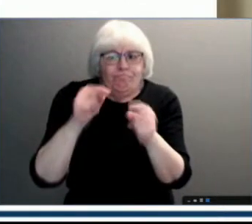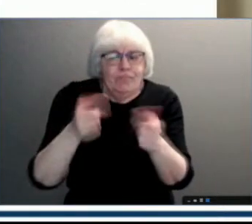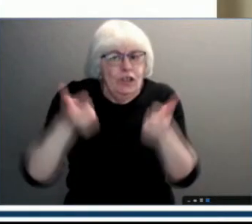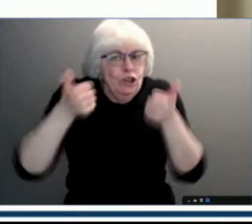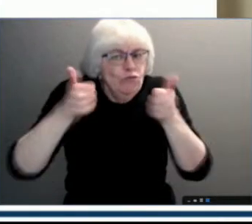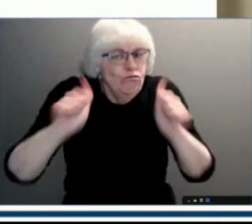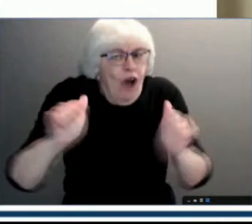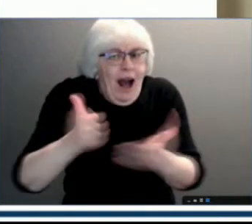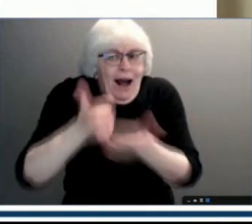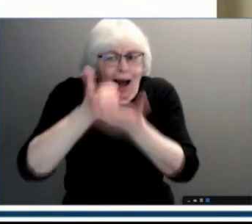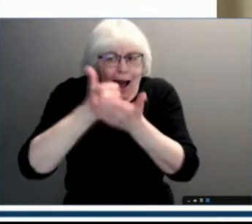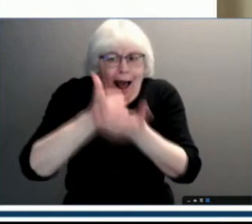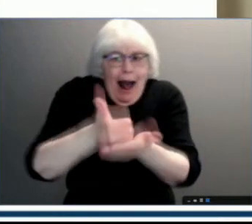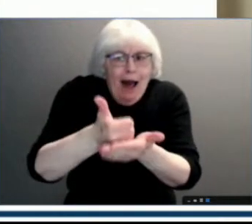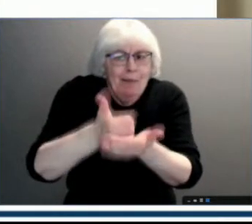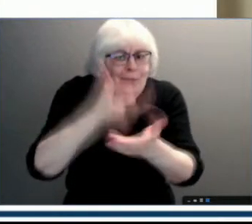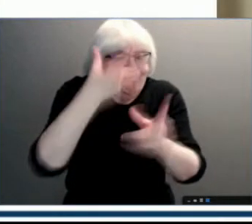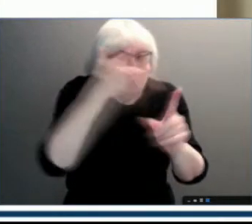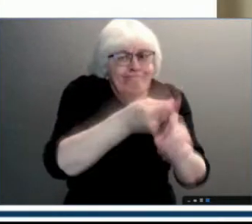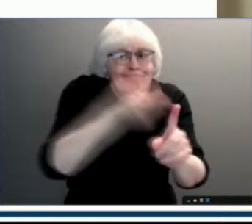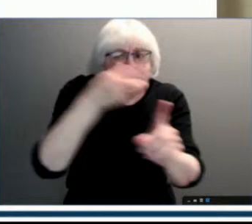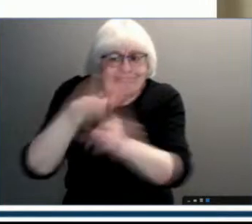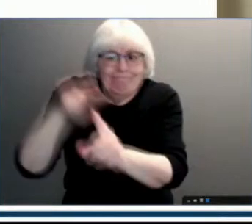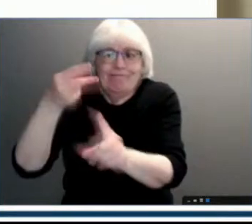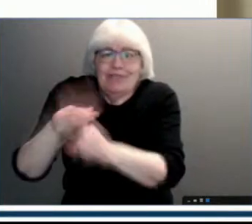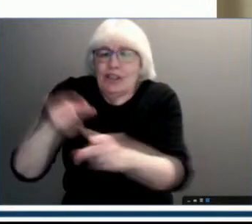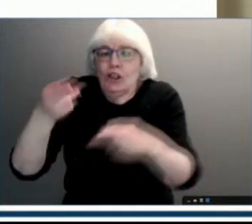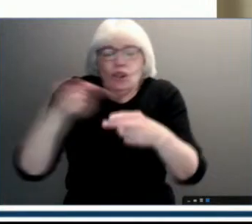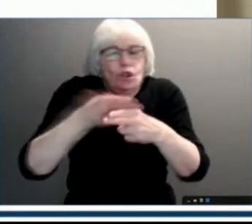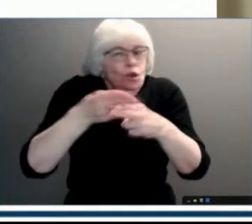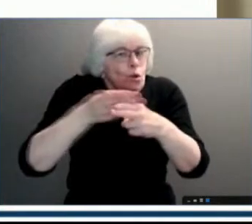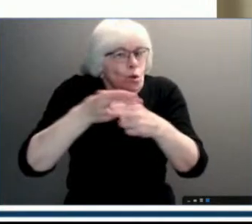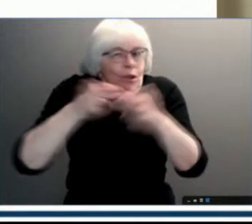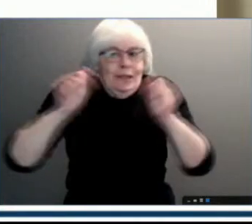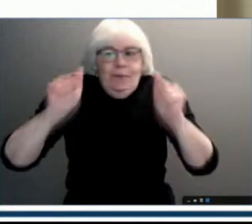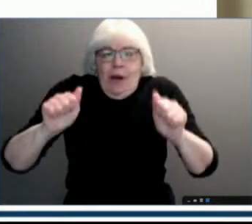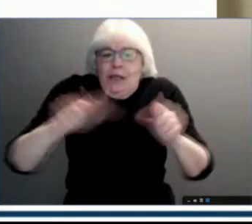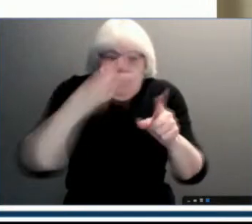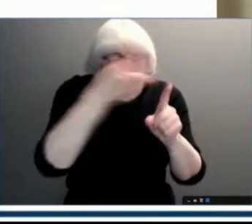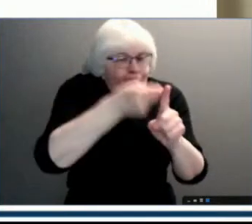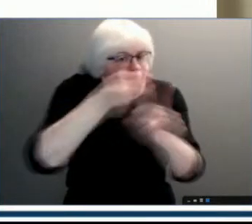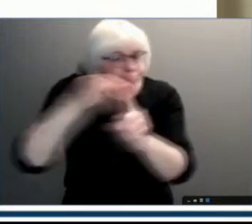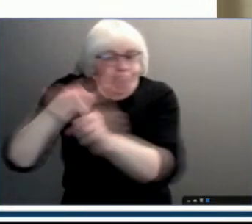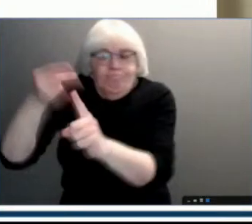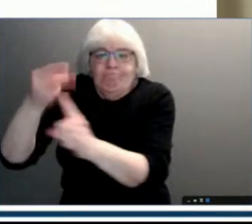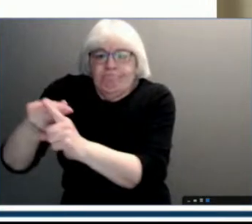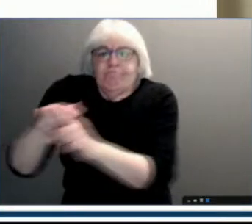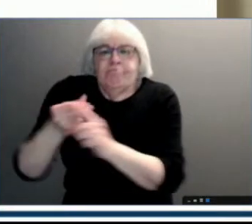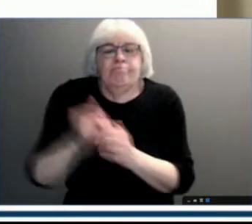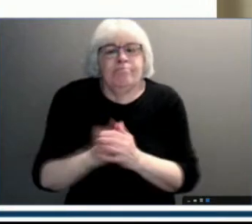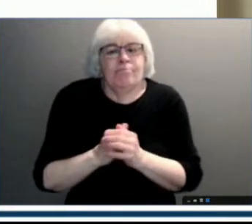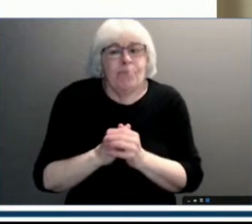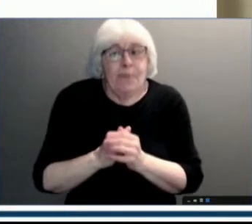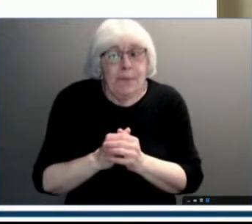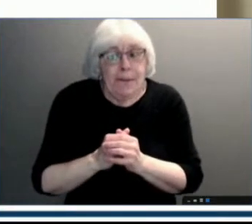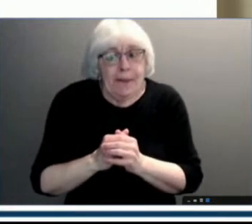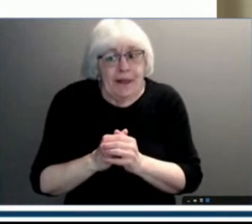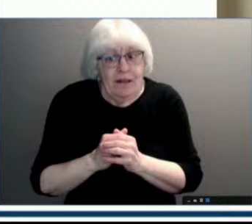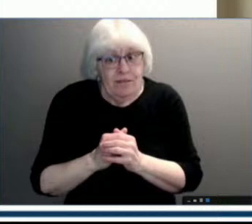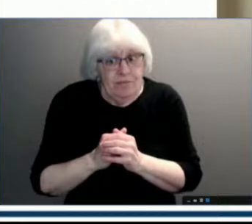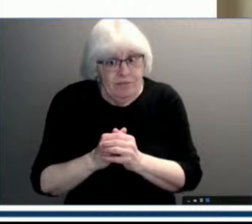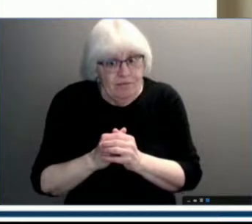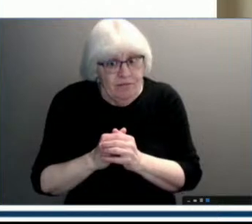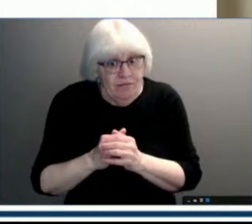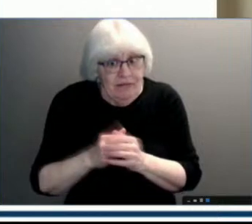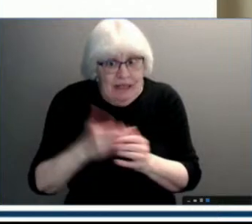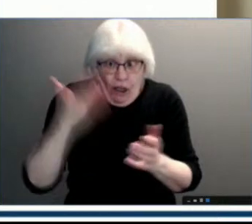possible in arms as soon as possible. So here's where we are. I mentioned that due to efforts of the team over the holidays, we